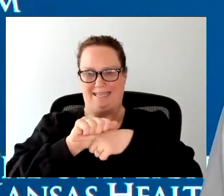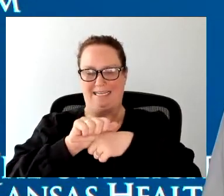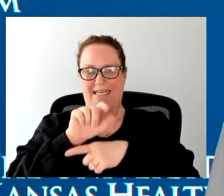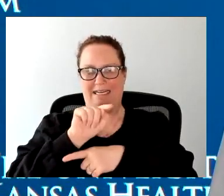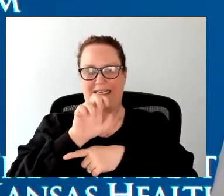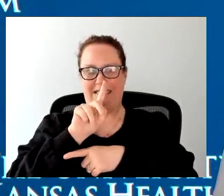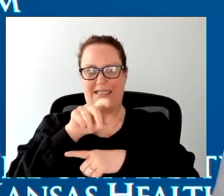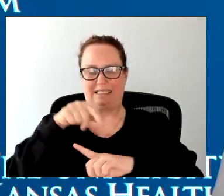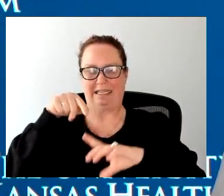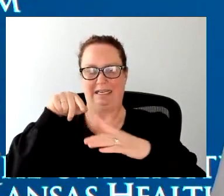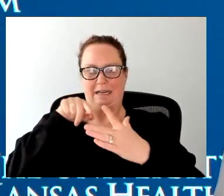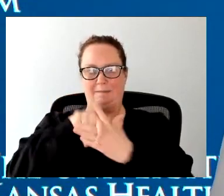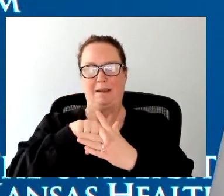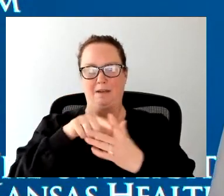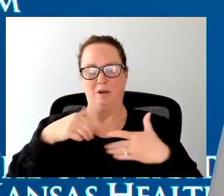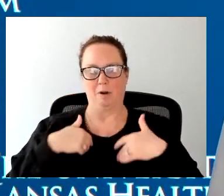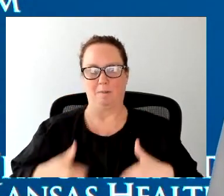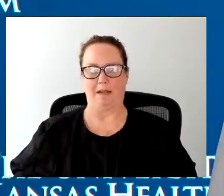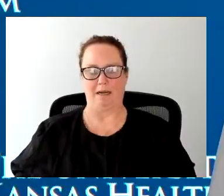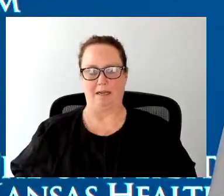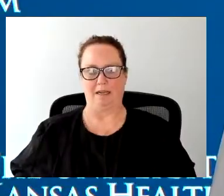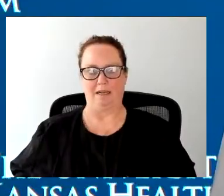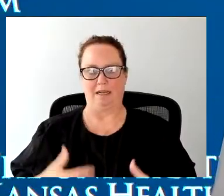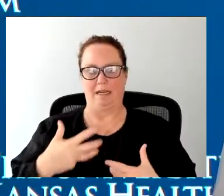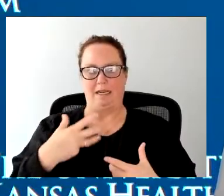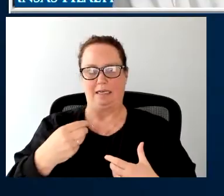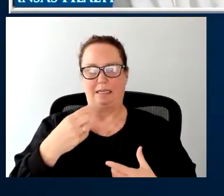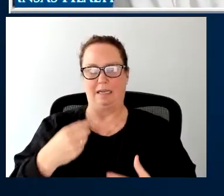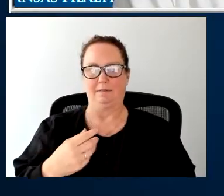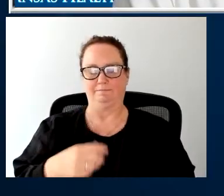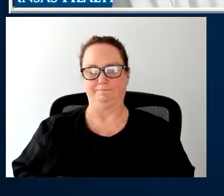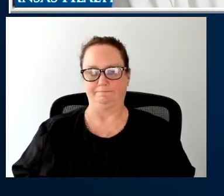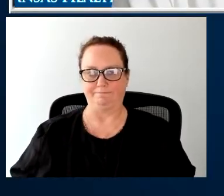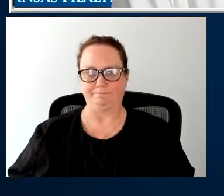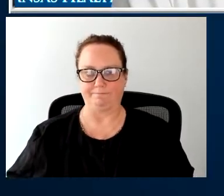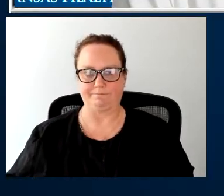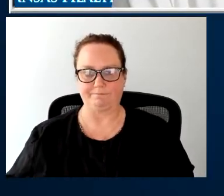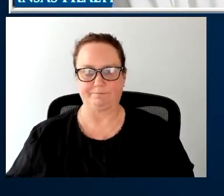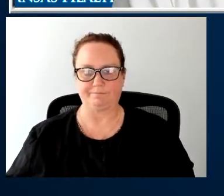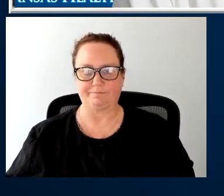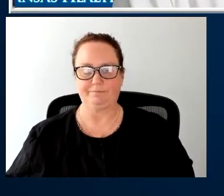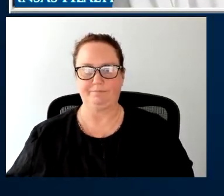embed into your body and take those meals.